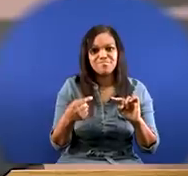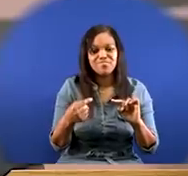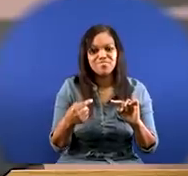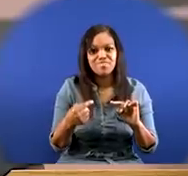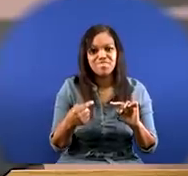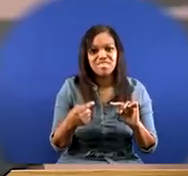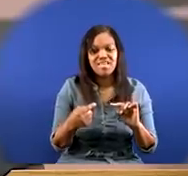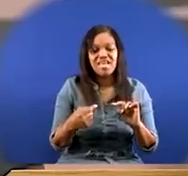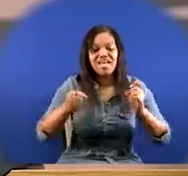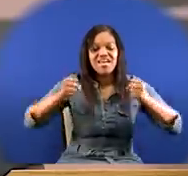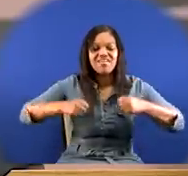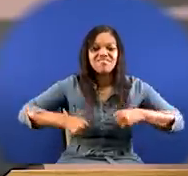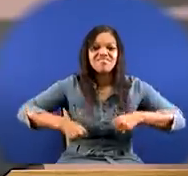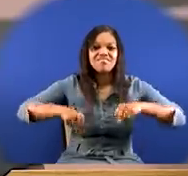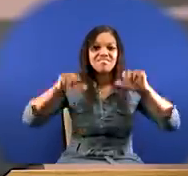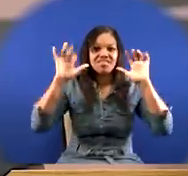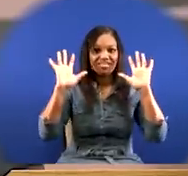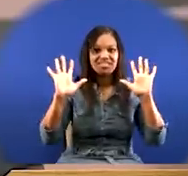He voluntarily